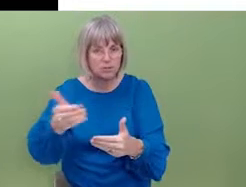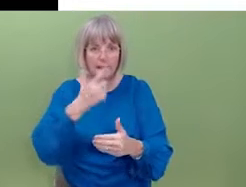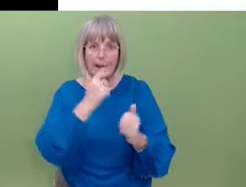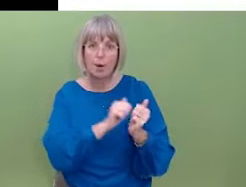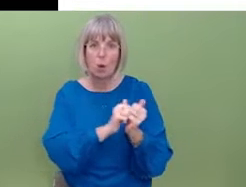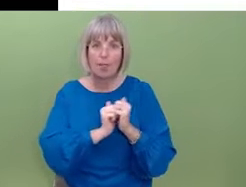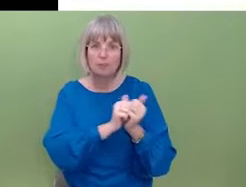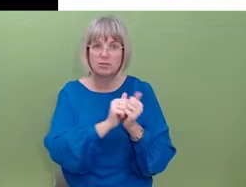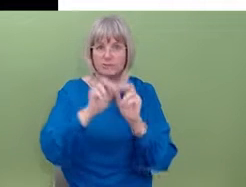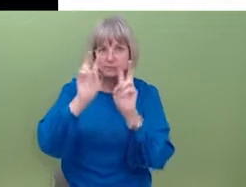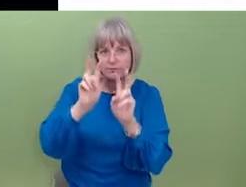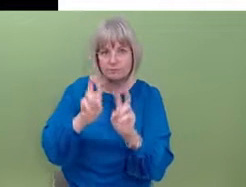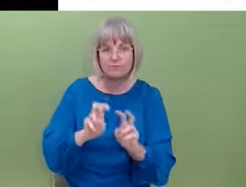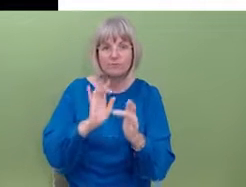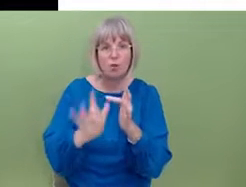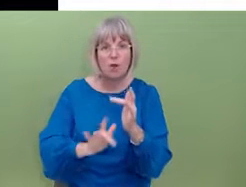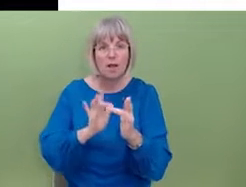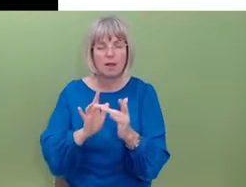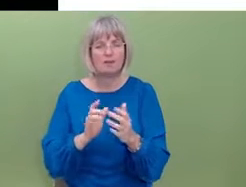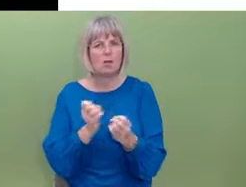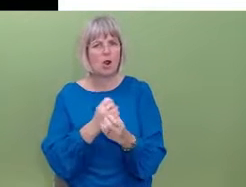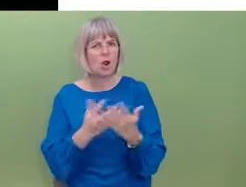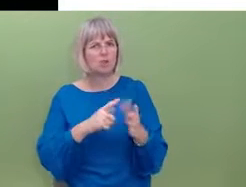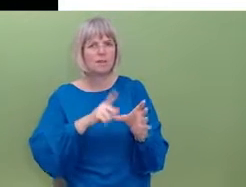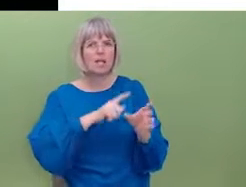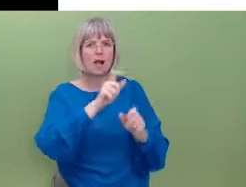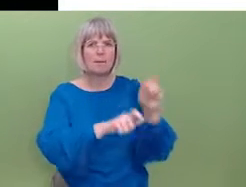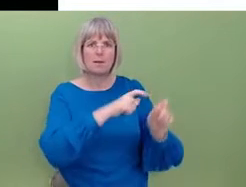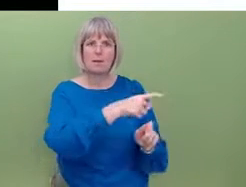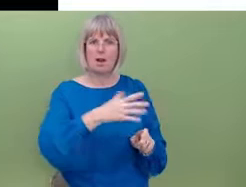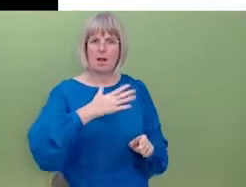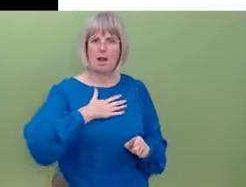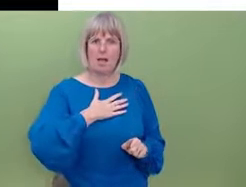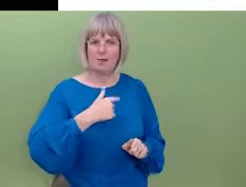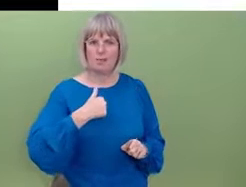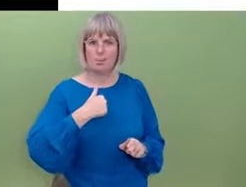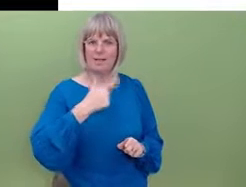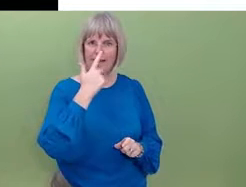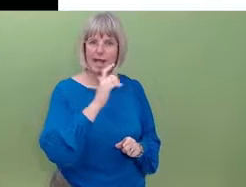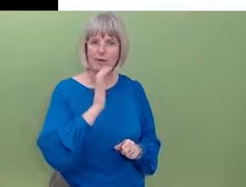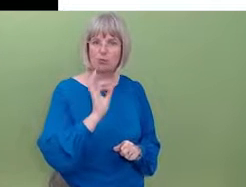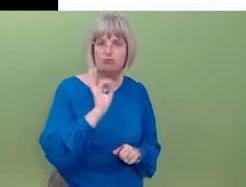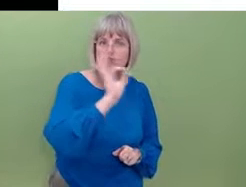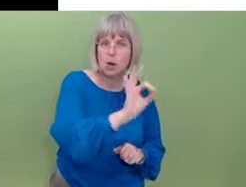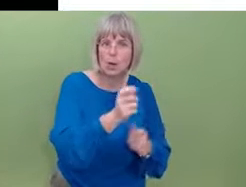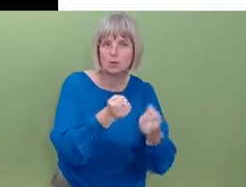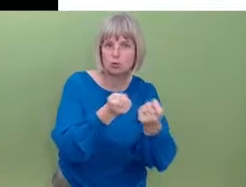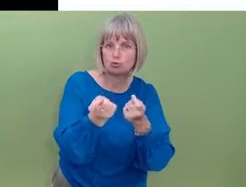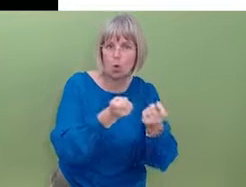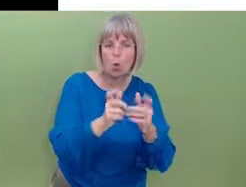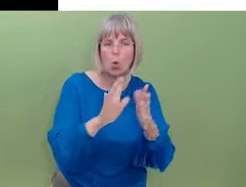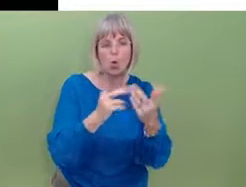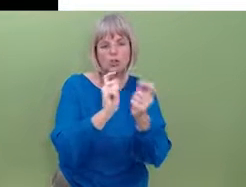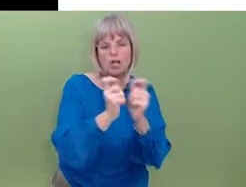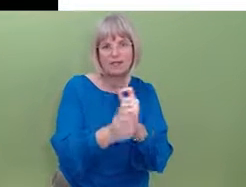people like the fact that they can request control and change things during the appointment.